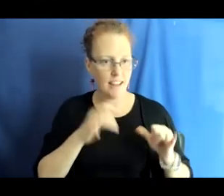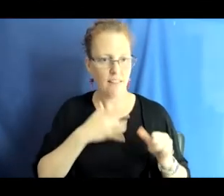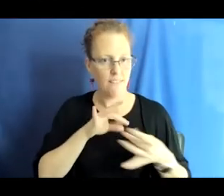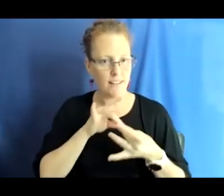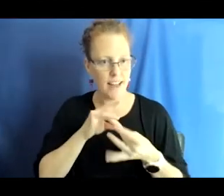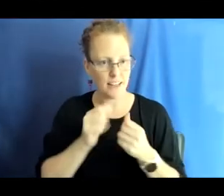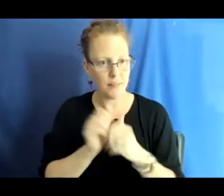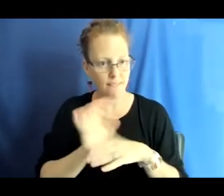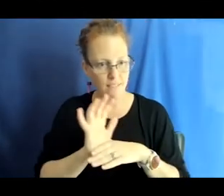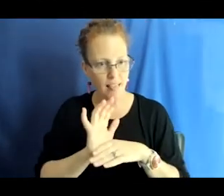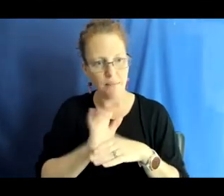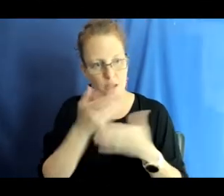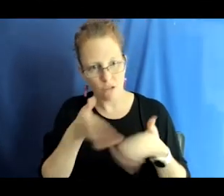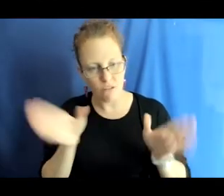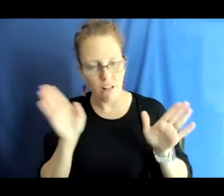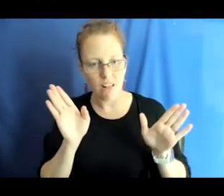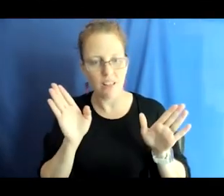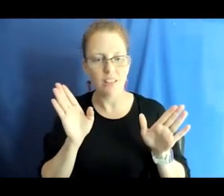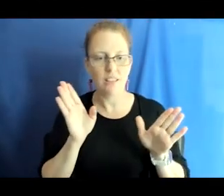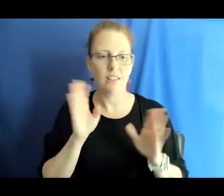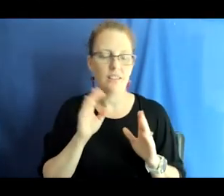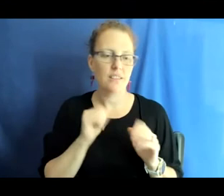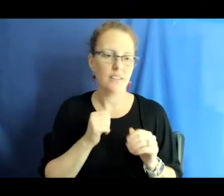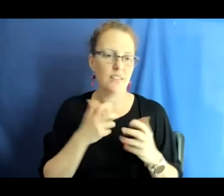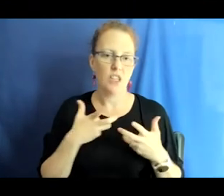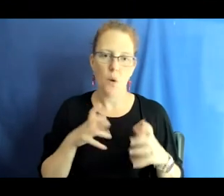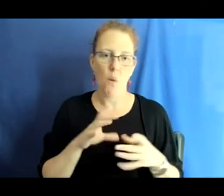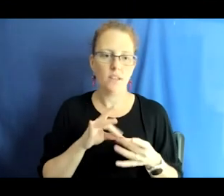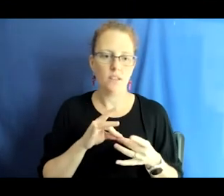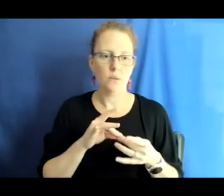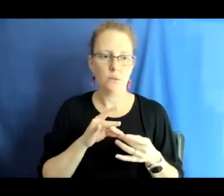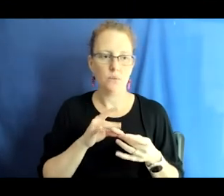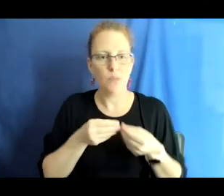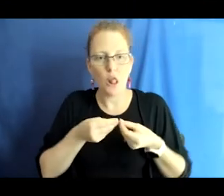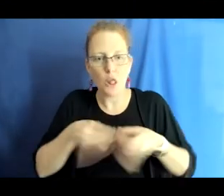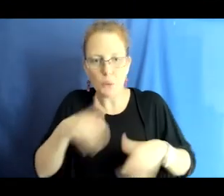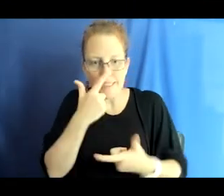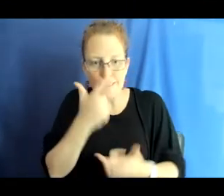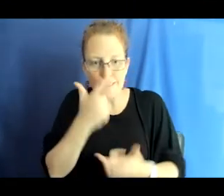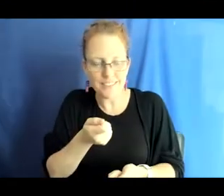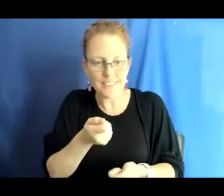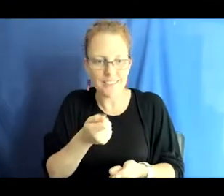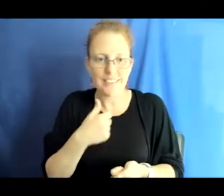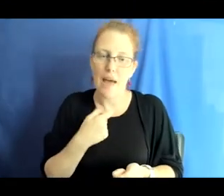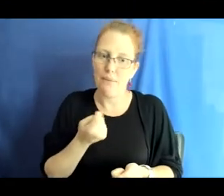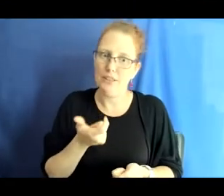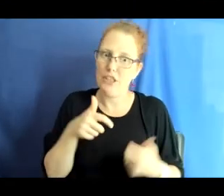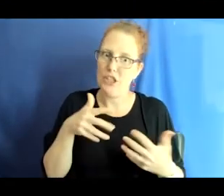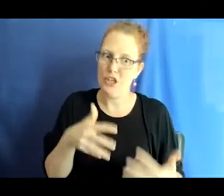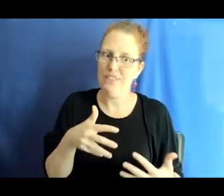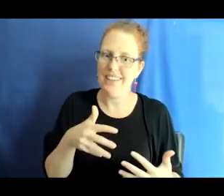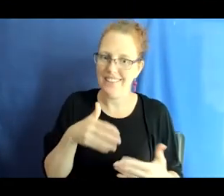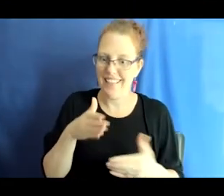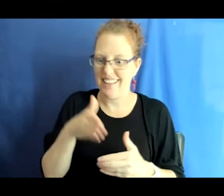with the film as a whole. And just like, I mean, I was quite kind of like nervous that I was going to end up with something that would feel very